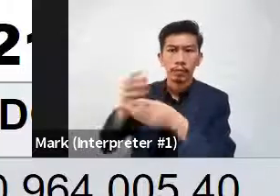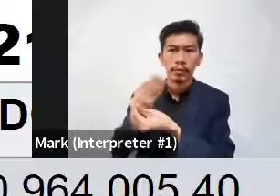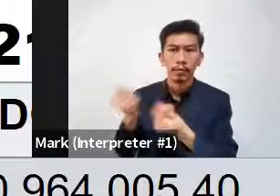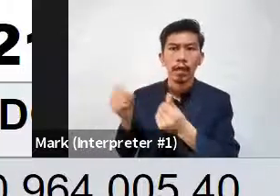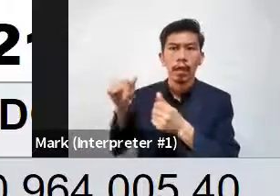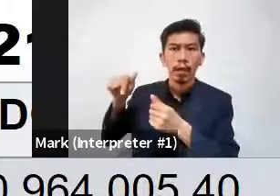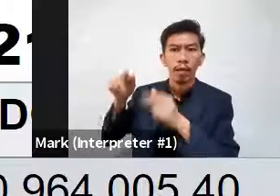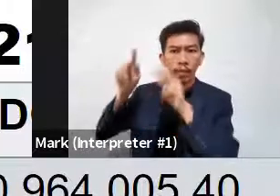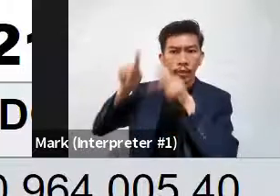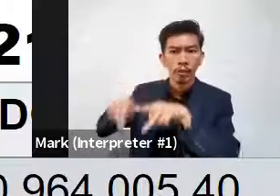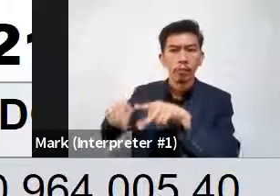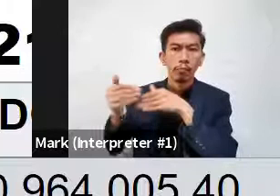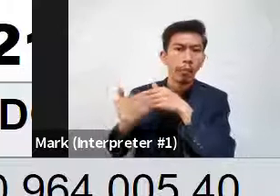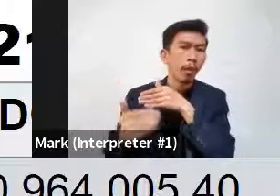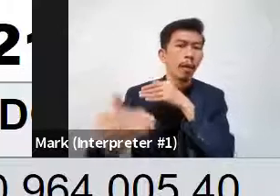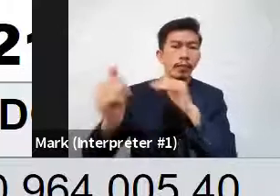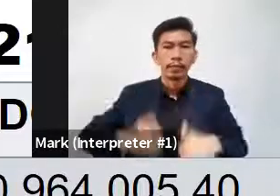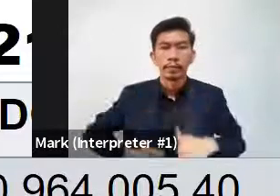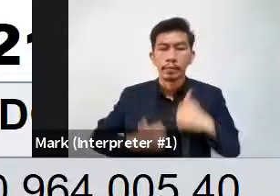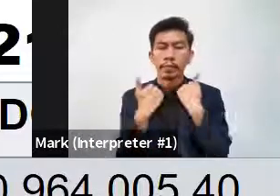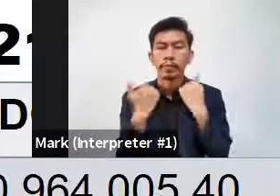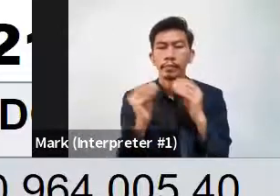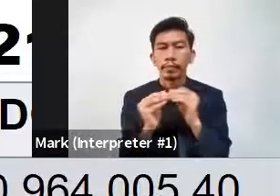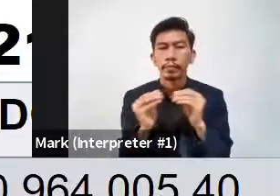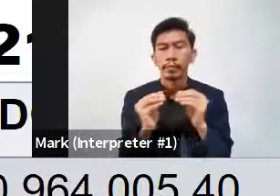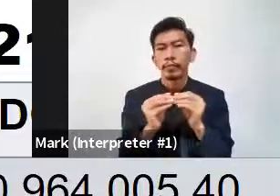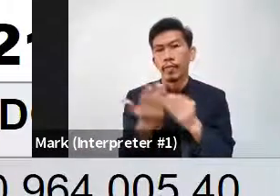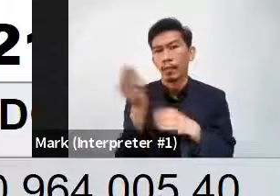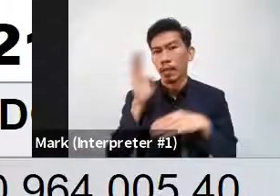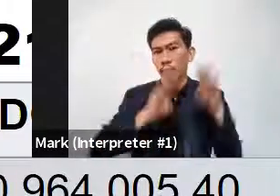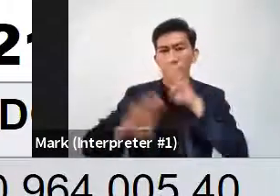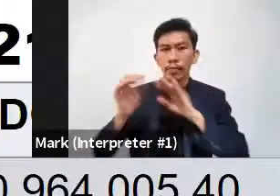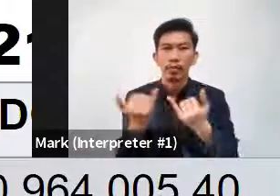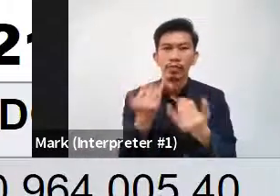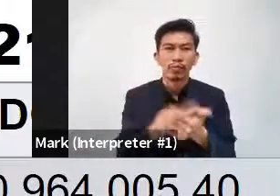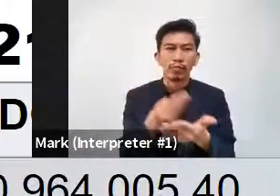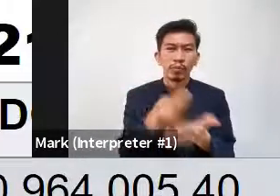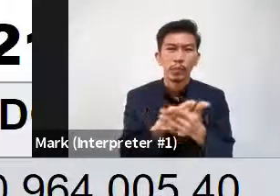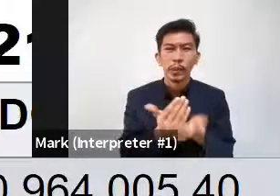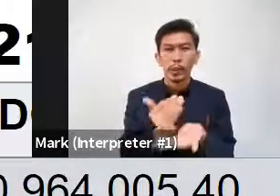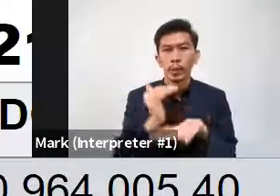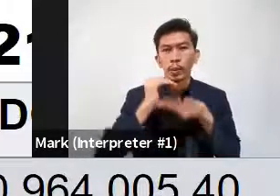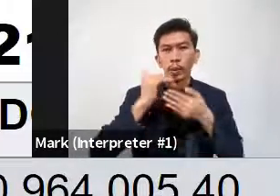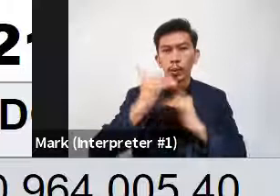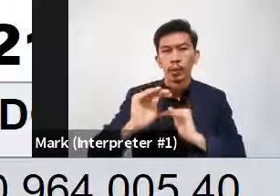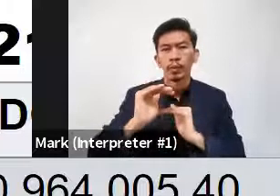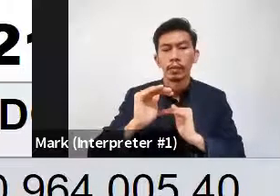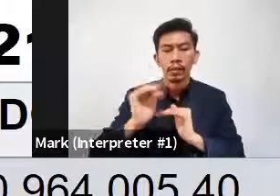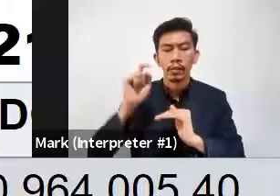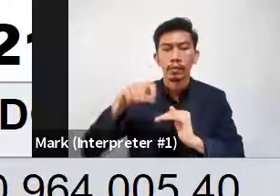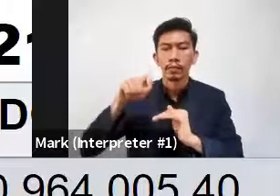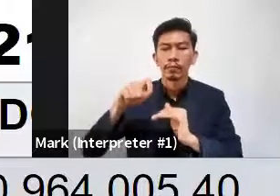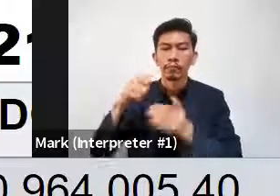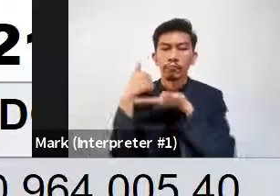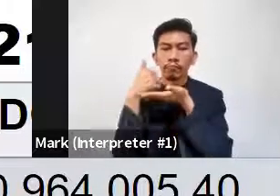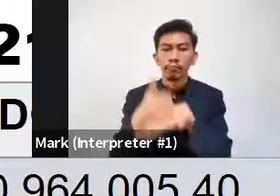patients. Problem is due to financial constraint, we need to assist them